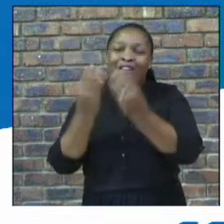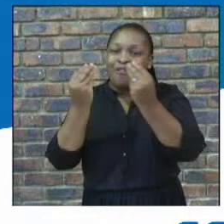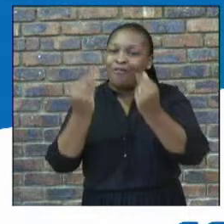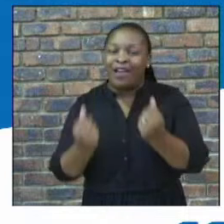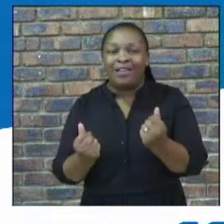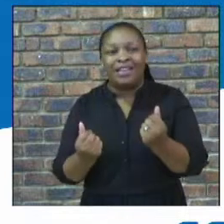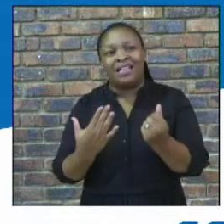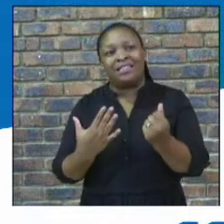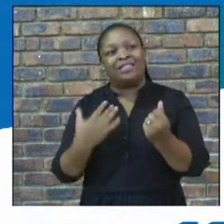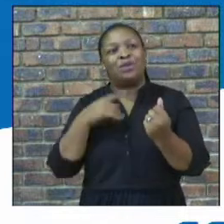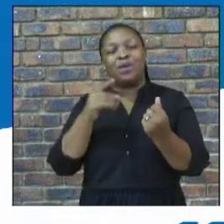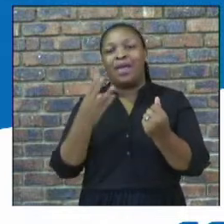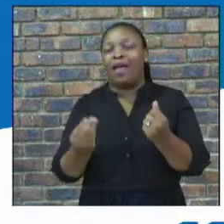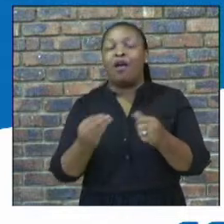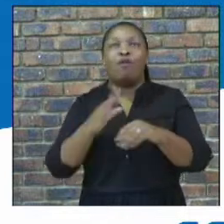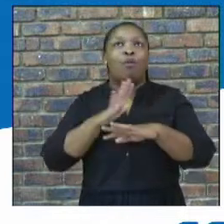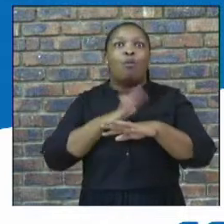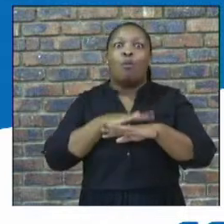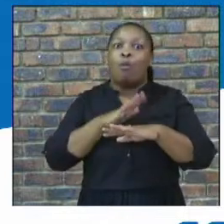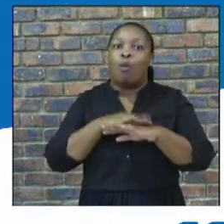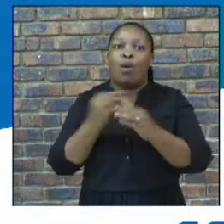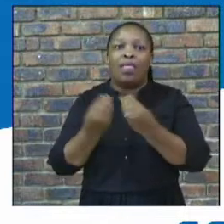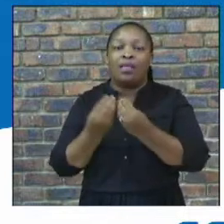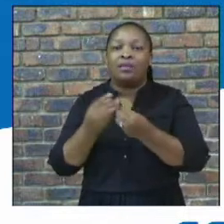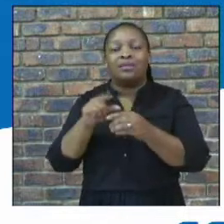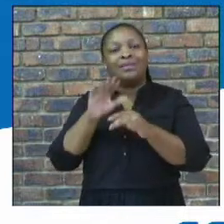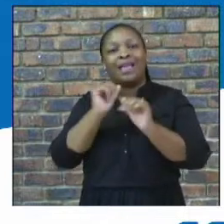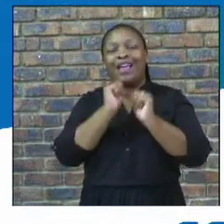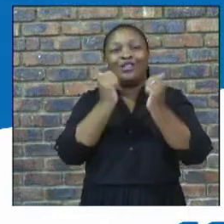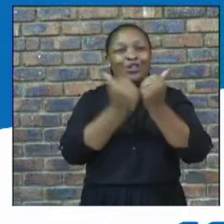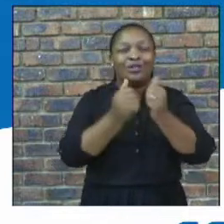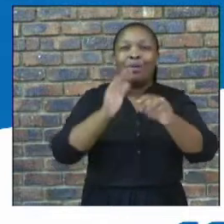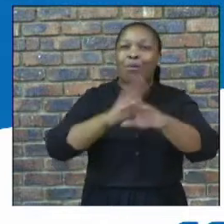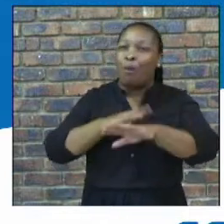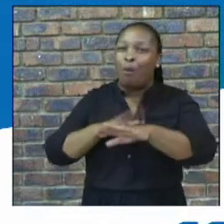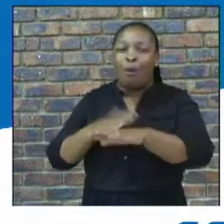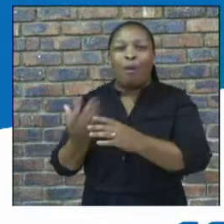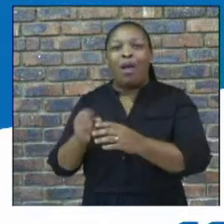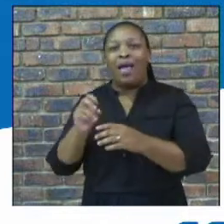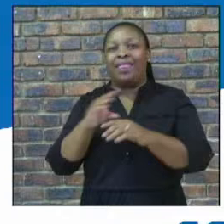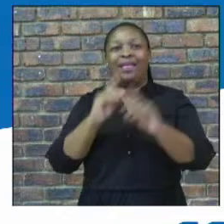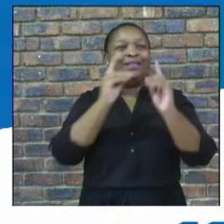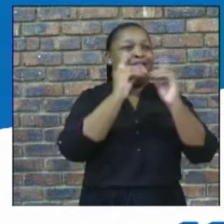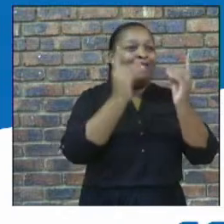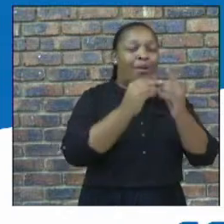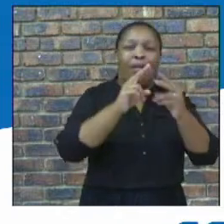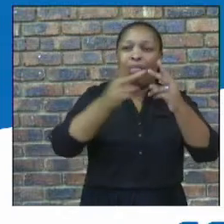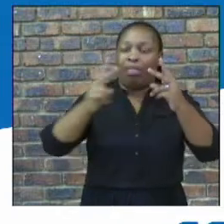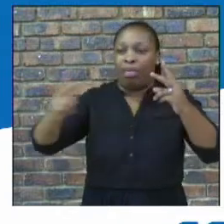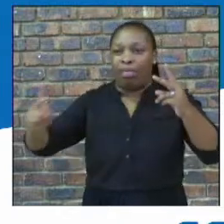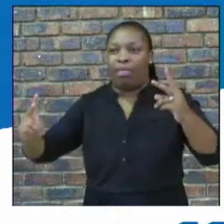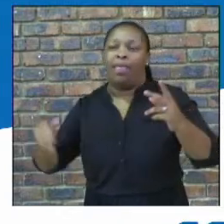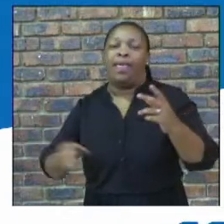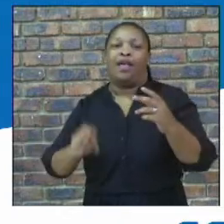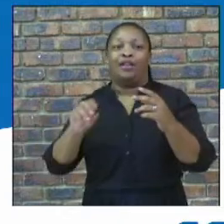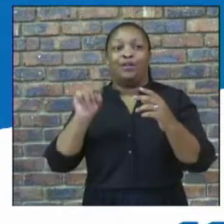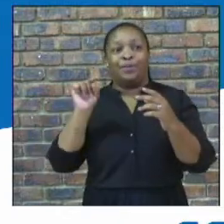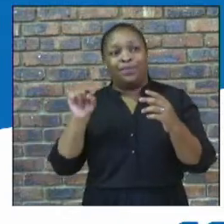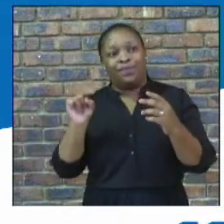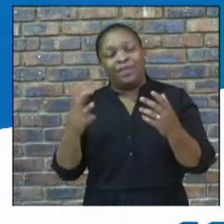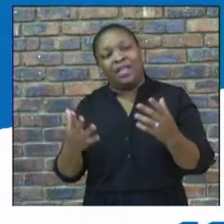moment, we've got a lot of agencies, especially at national level, that are providing almost